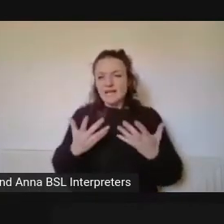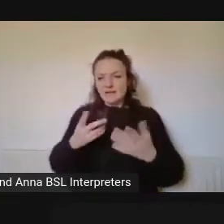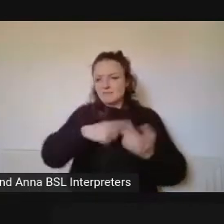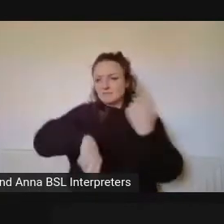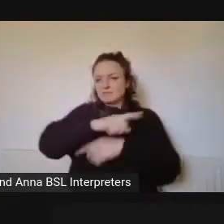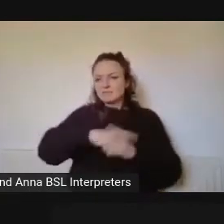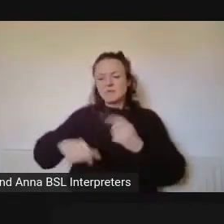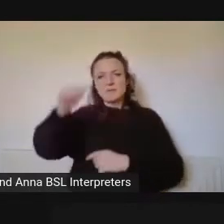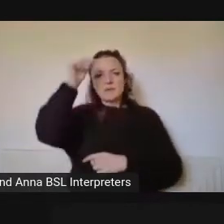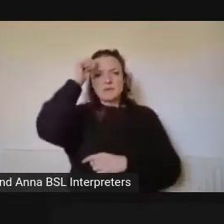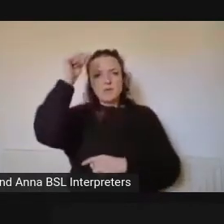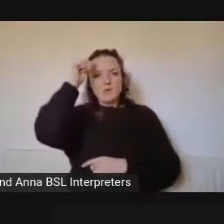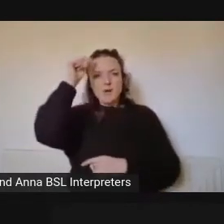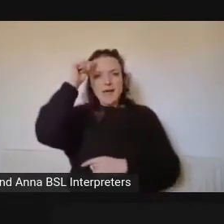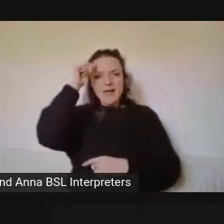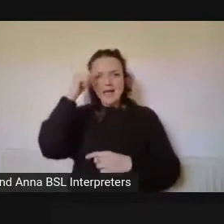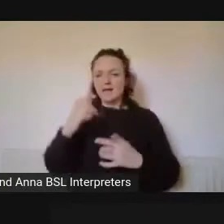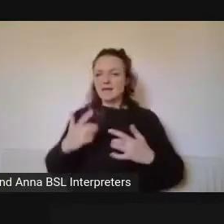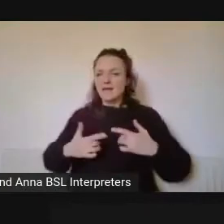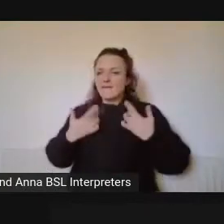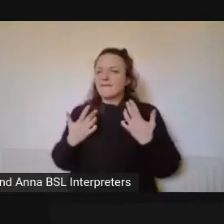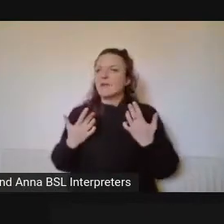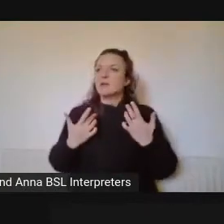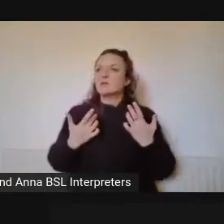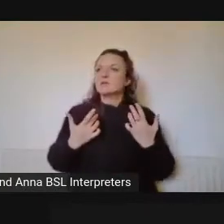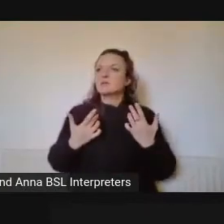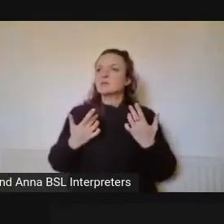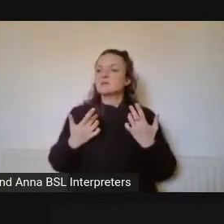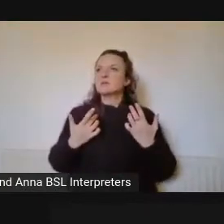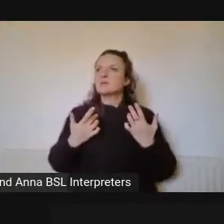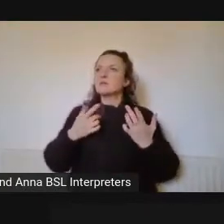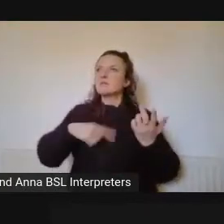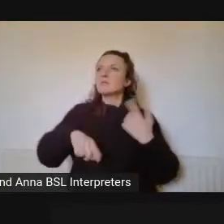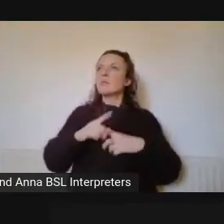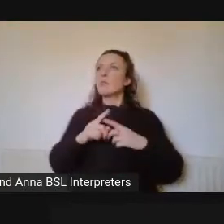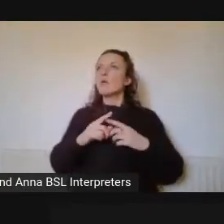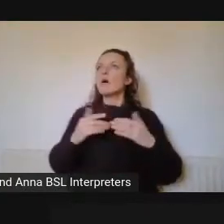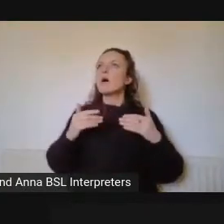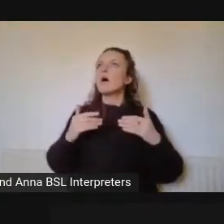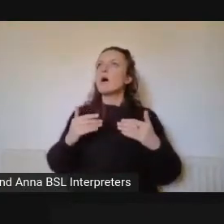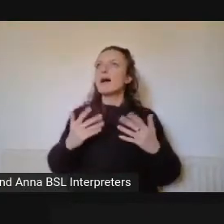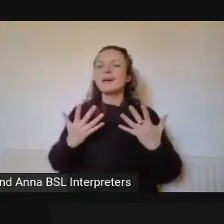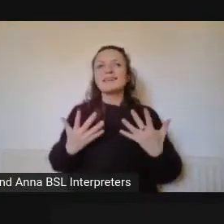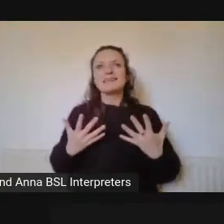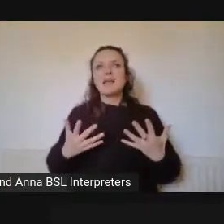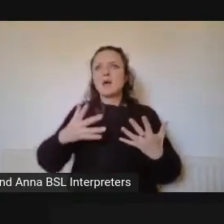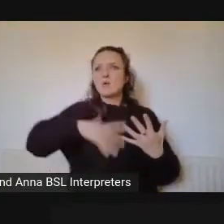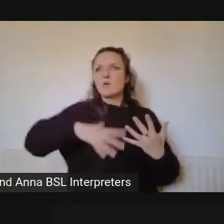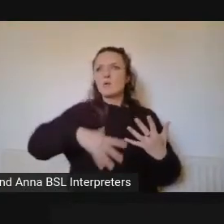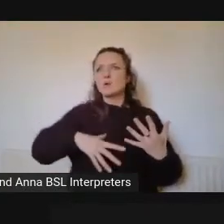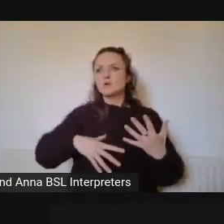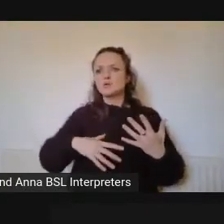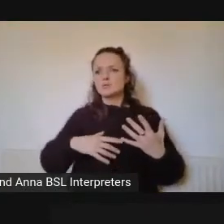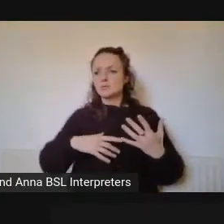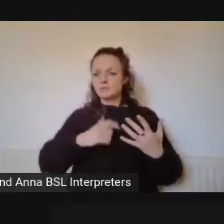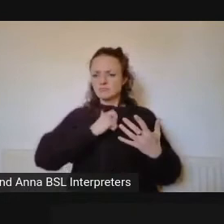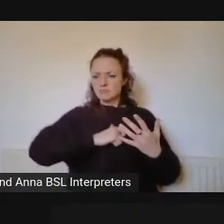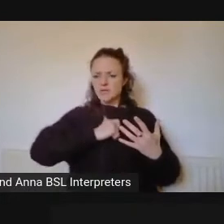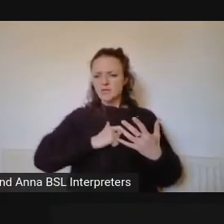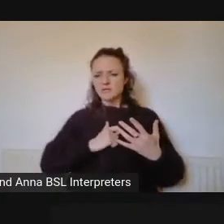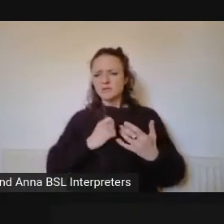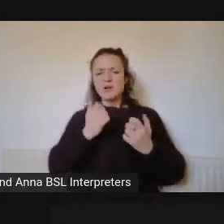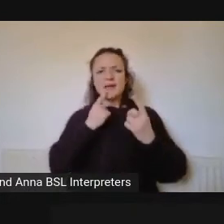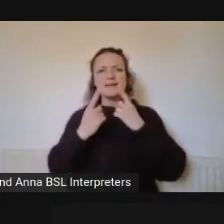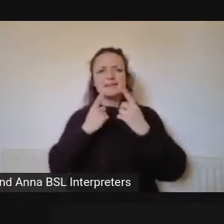that there's a conversation that's happening at the moment. We're at this juncture where actually the control of your own data on a personal